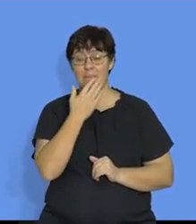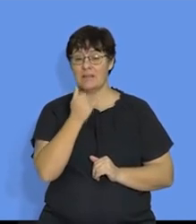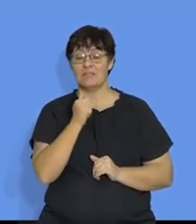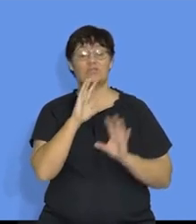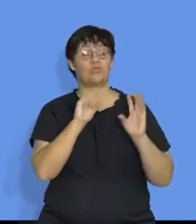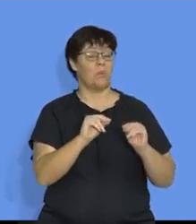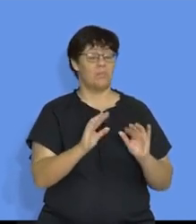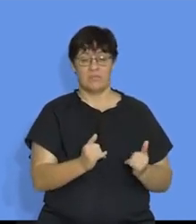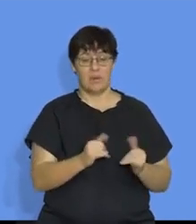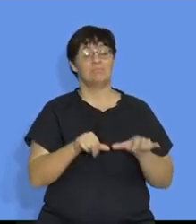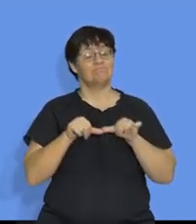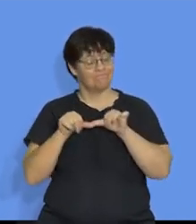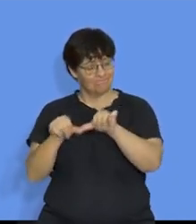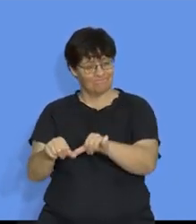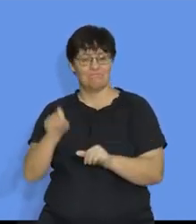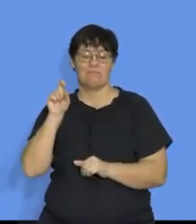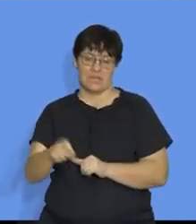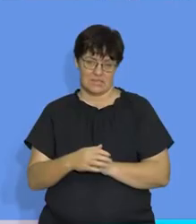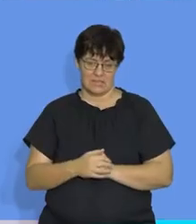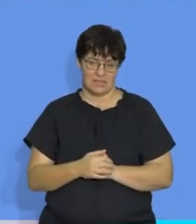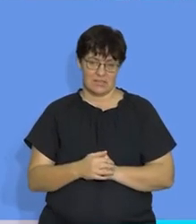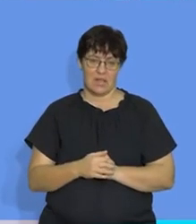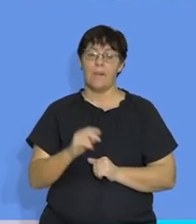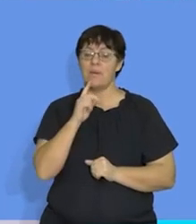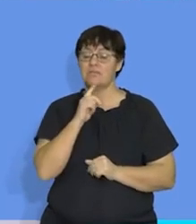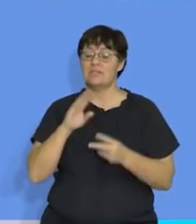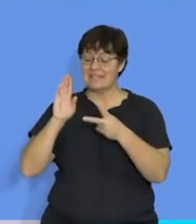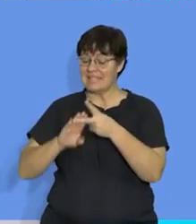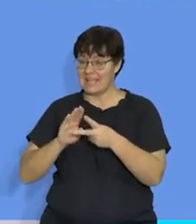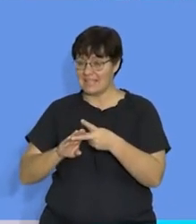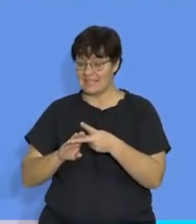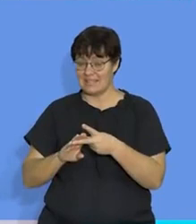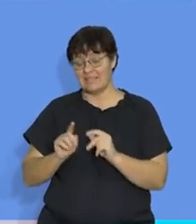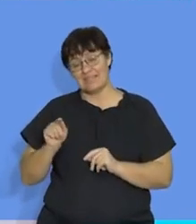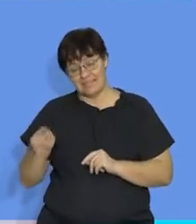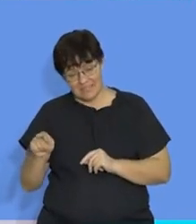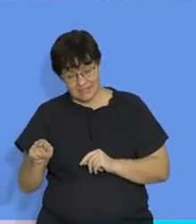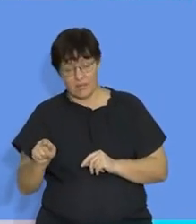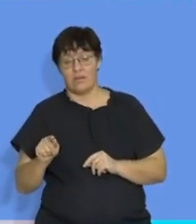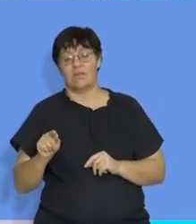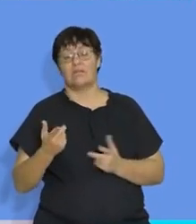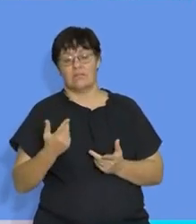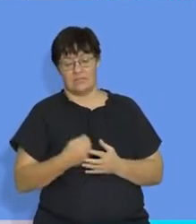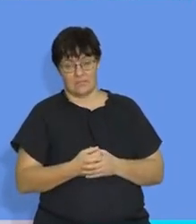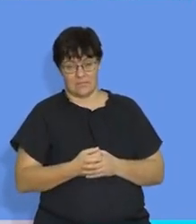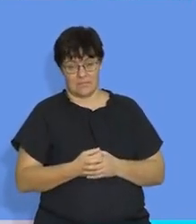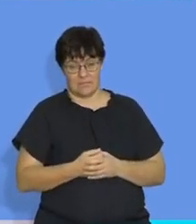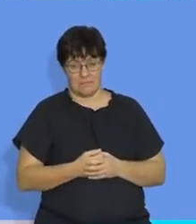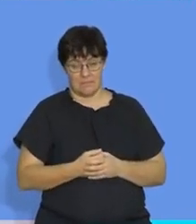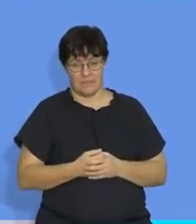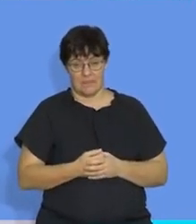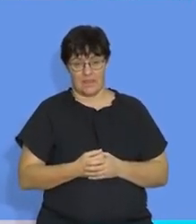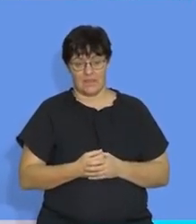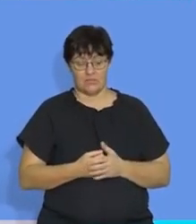reminder, please don't stop your calculations at this point. I still need to see what the sum of the first 10 terms will be with